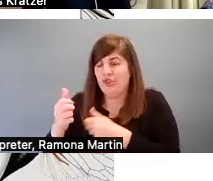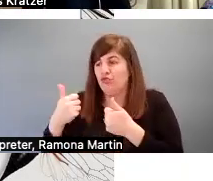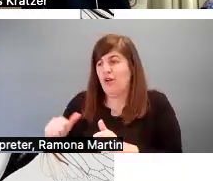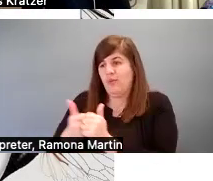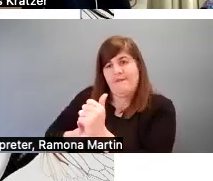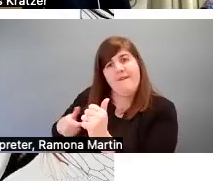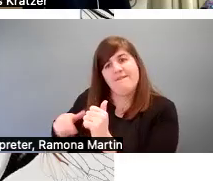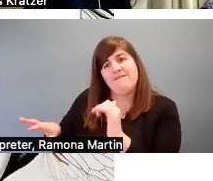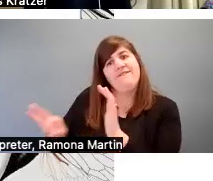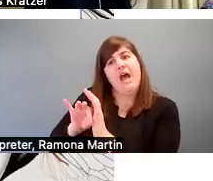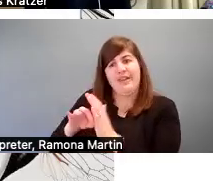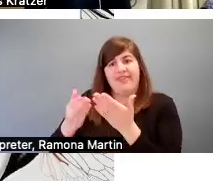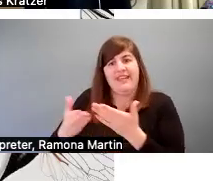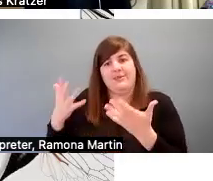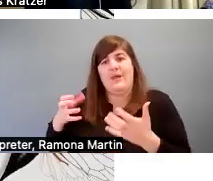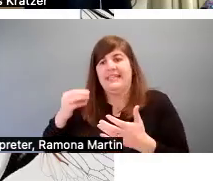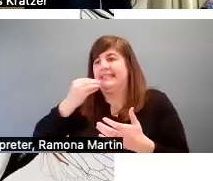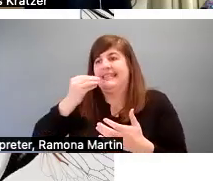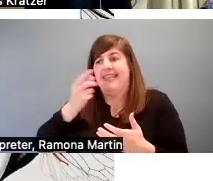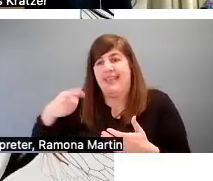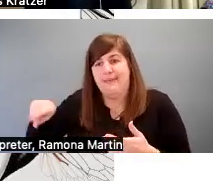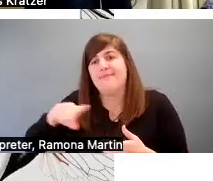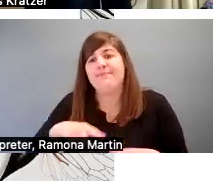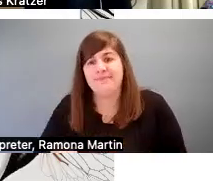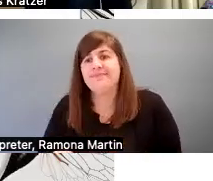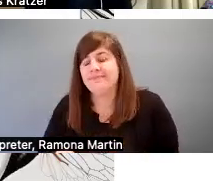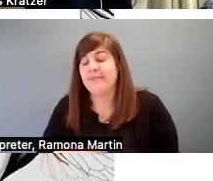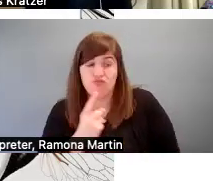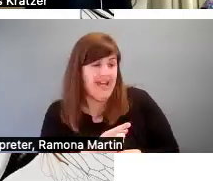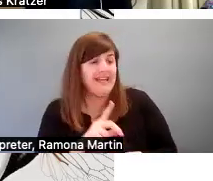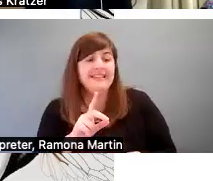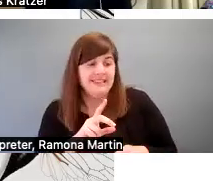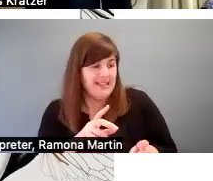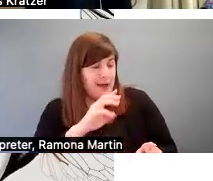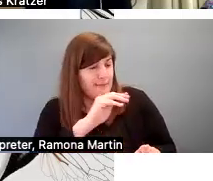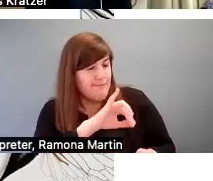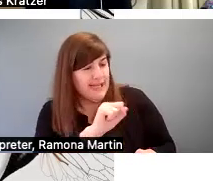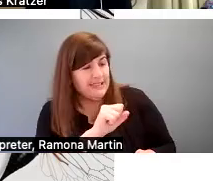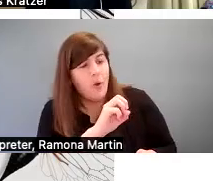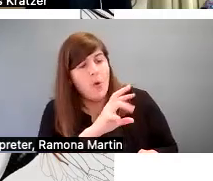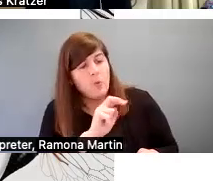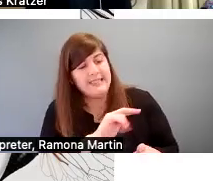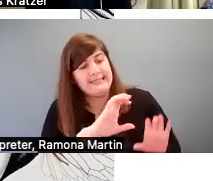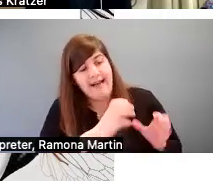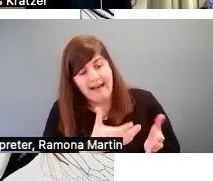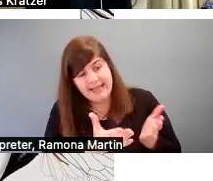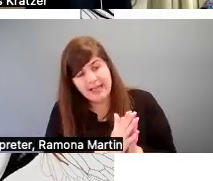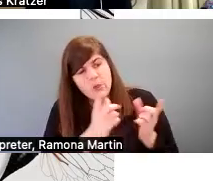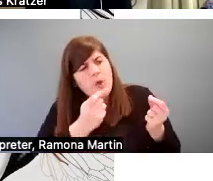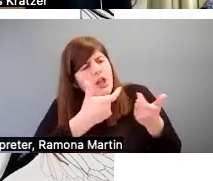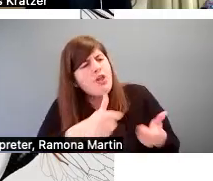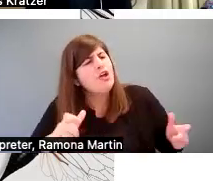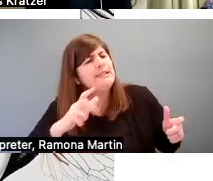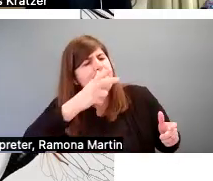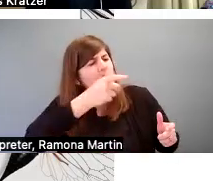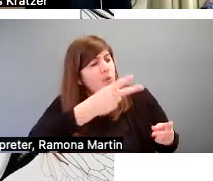being found by the things that want to eat them. Yeah, katydids are so impressive. Mrs. Owens' class wants to know, what's the largest bug you have